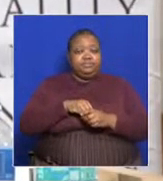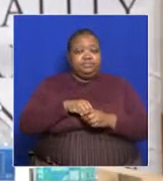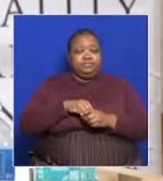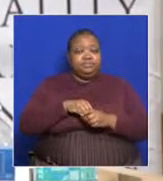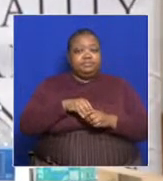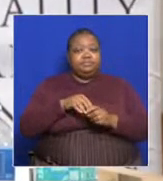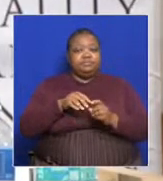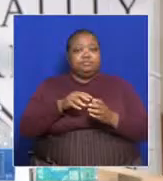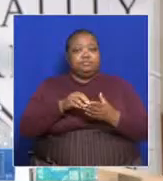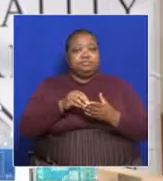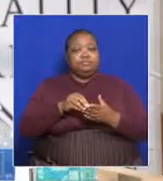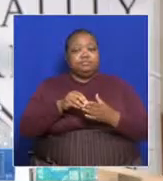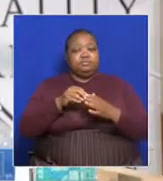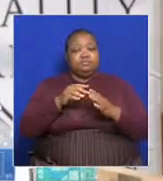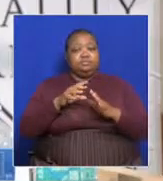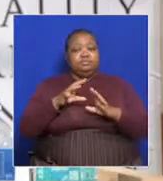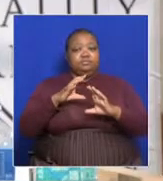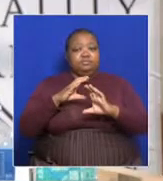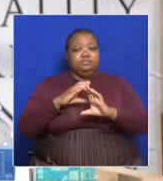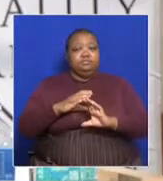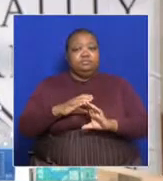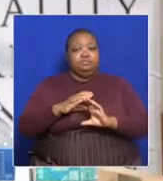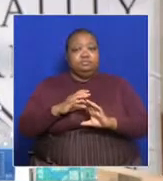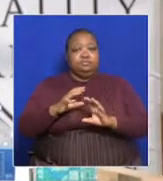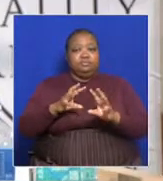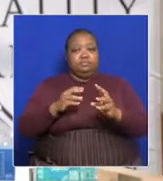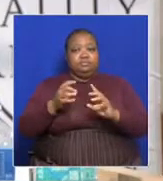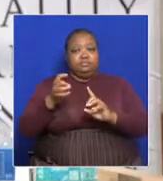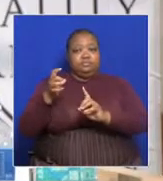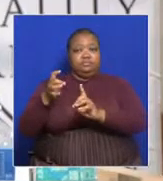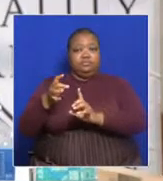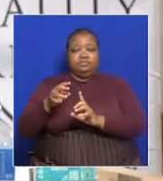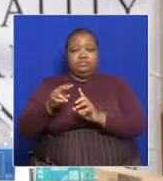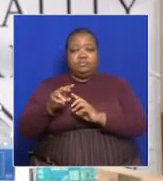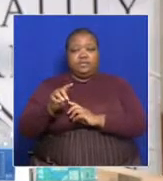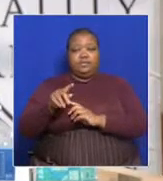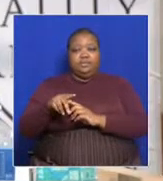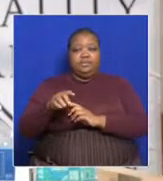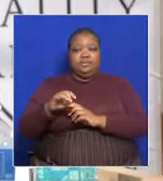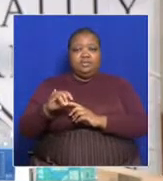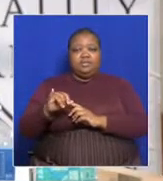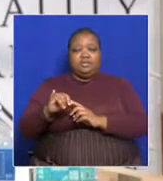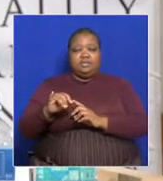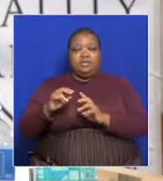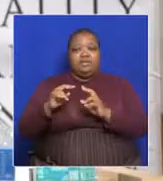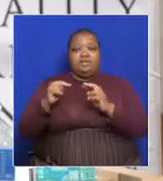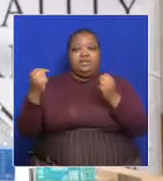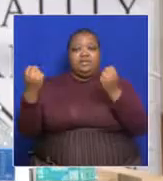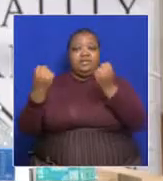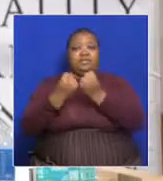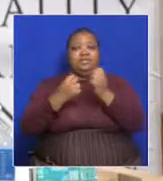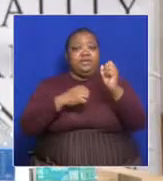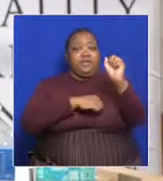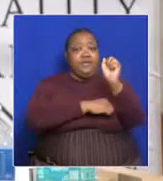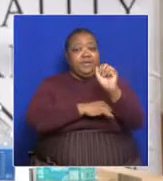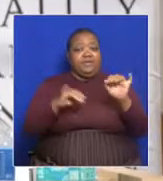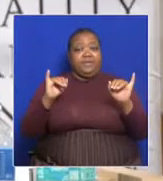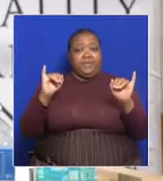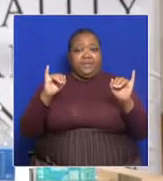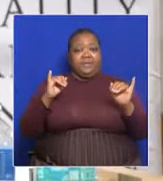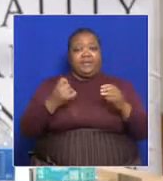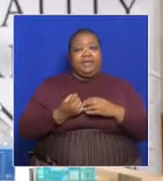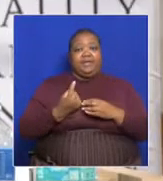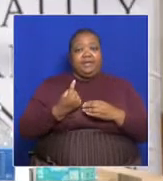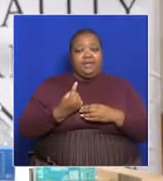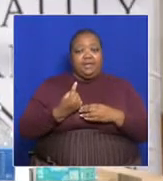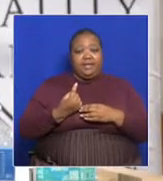attention of the DPCI National Office that they have a crisis down in